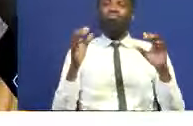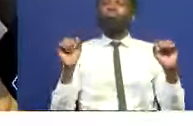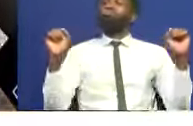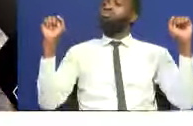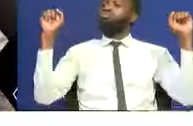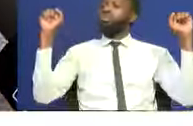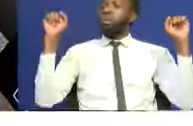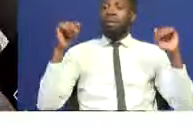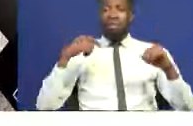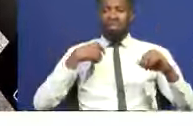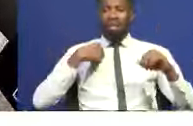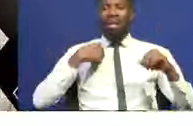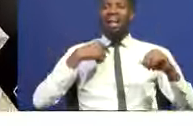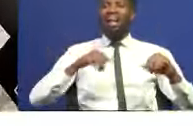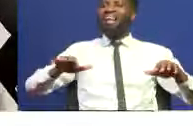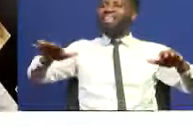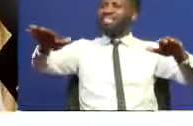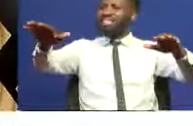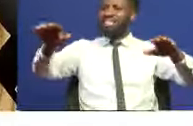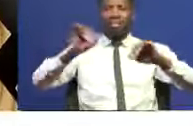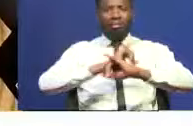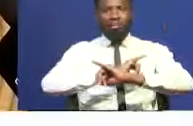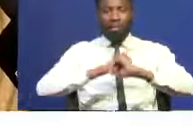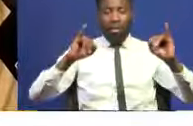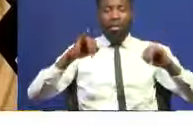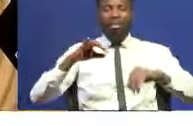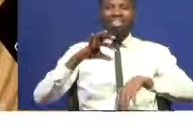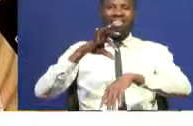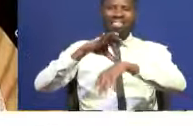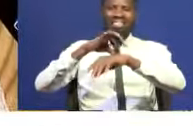were up like this, my body's up, I'm stuck naked.